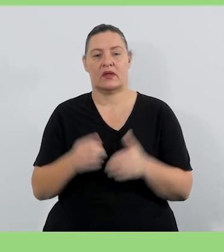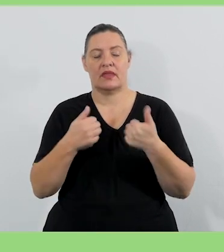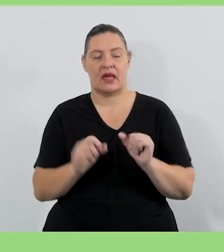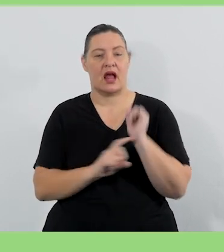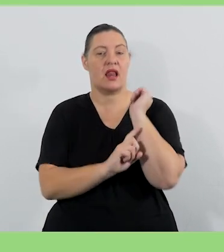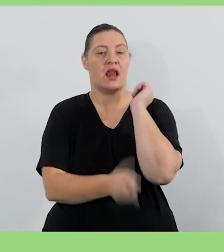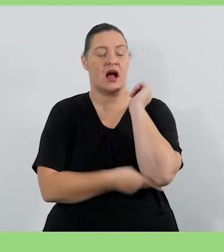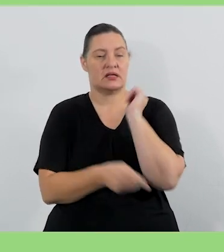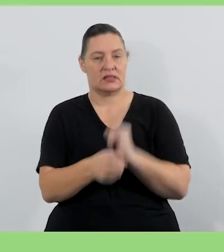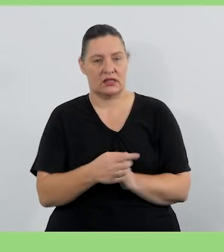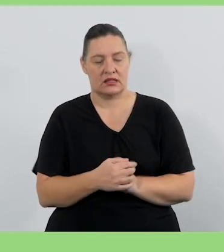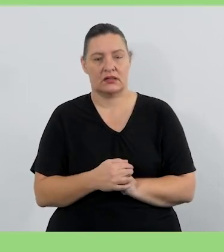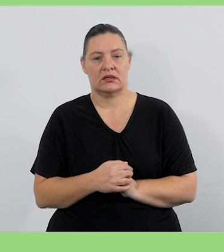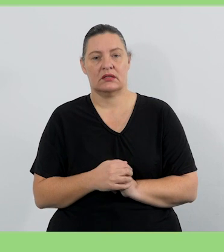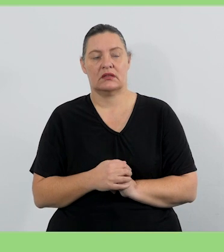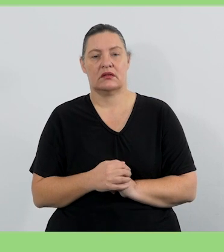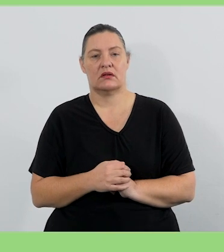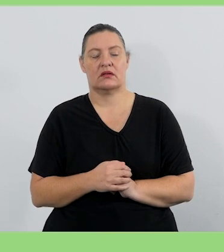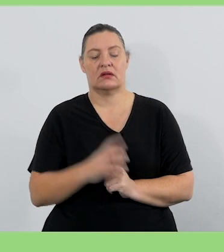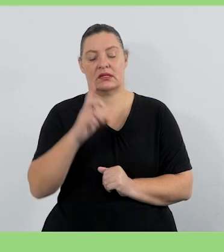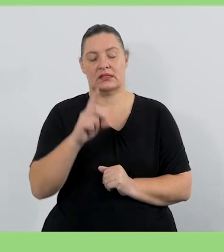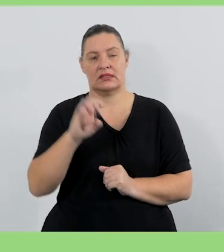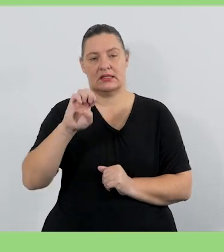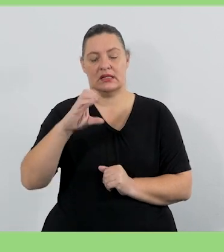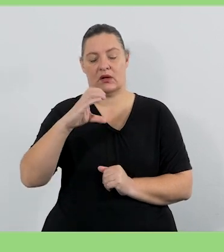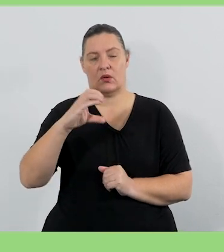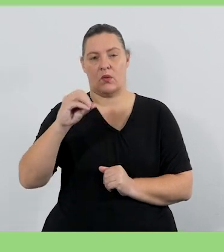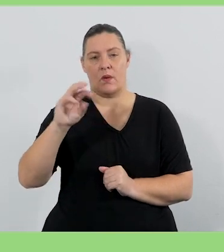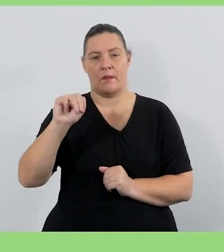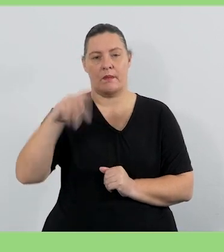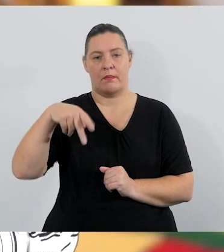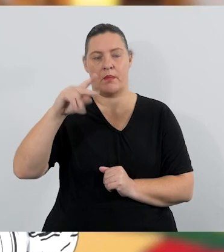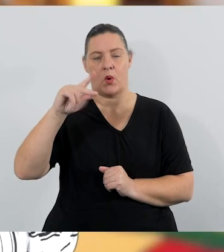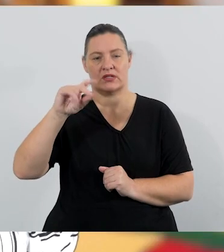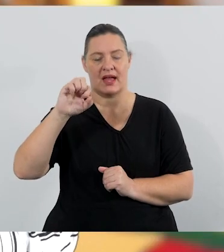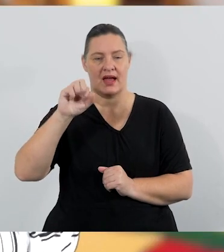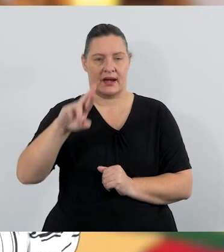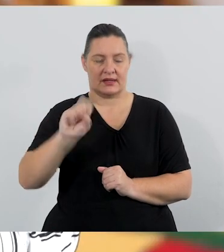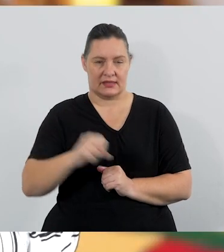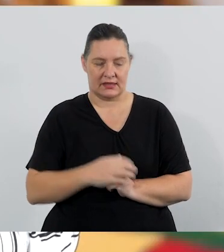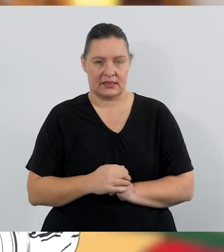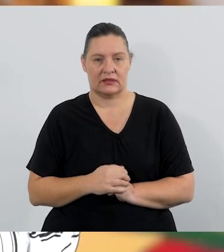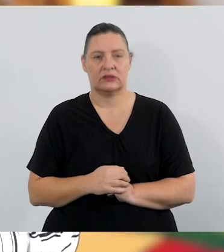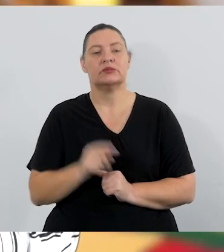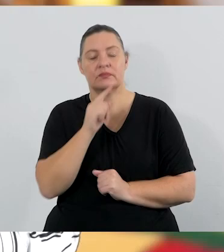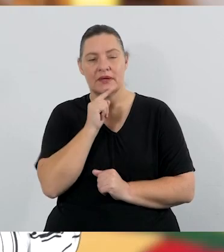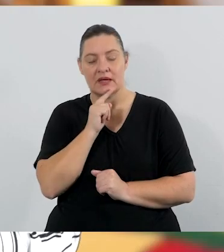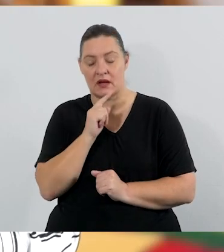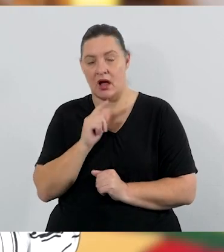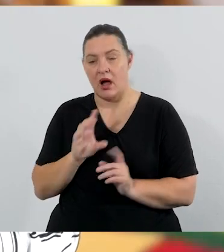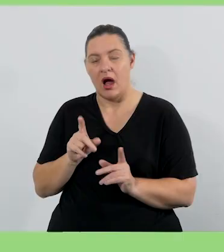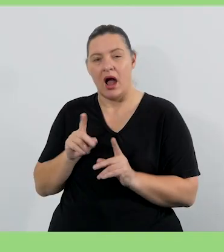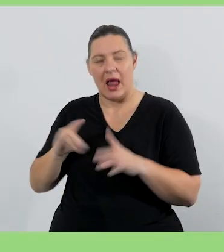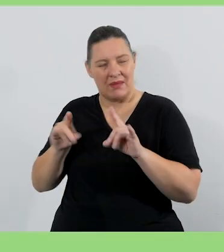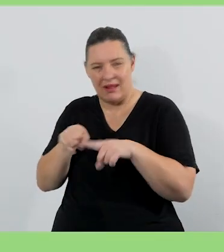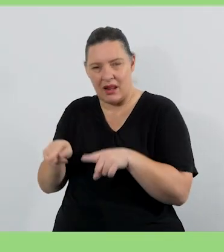Then our last type of consumers, we have decomposers. Now, decomposers are living